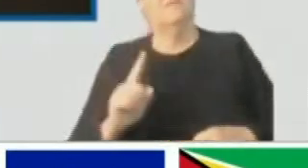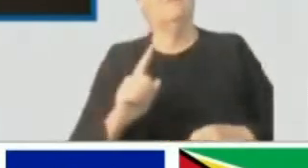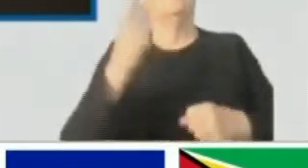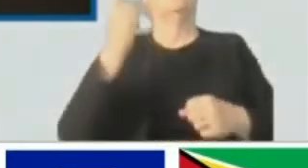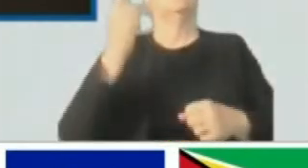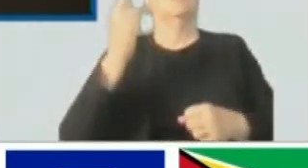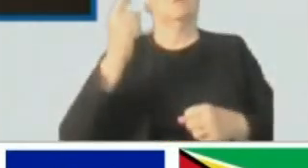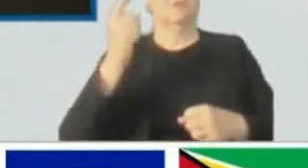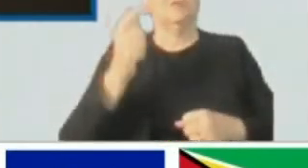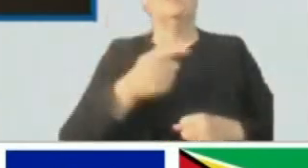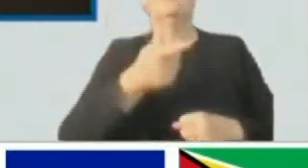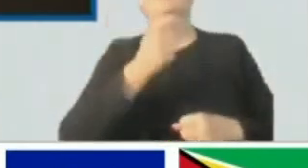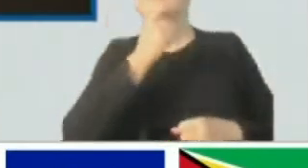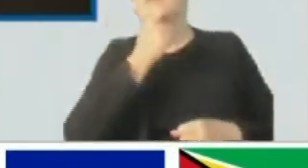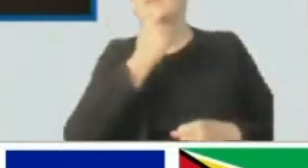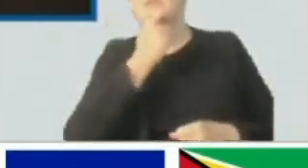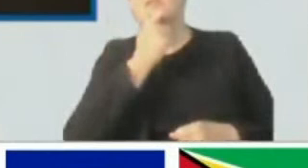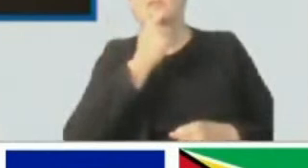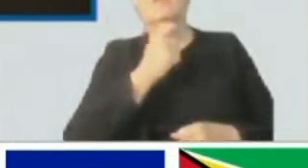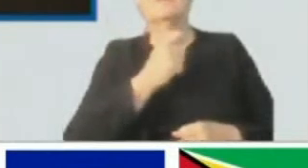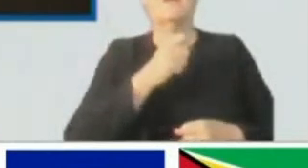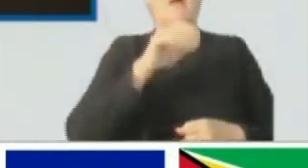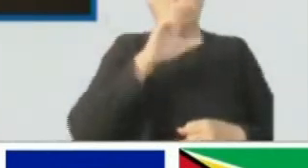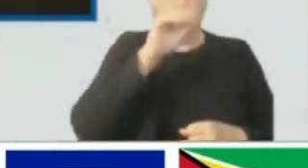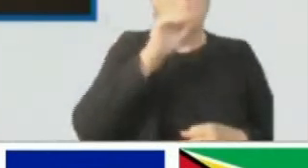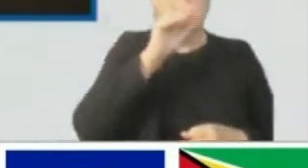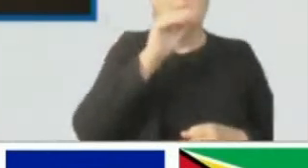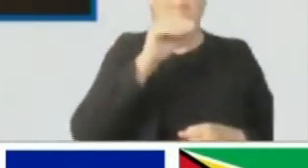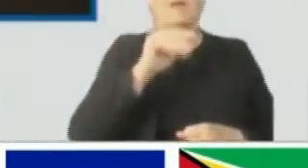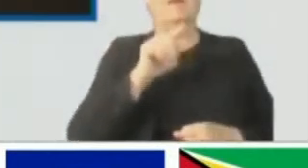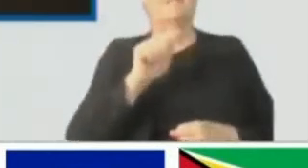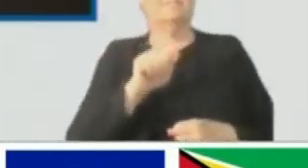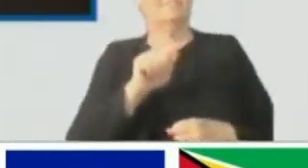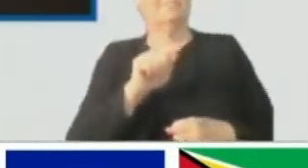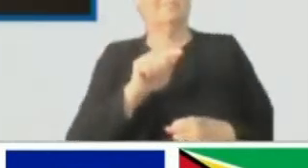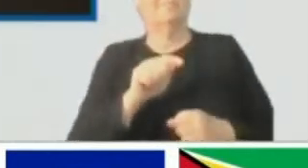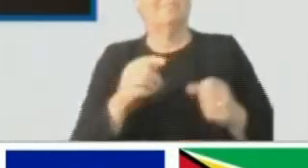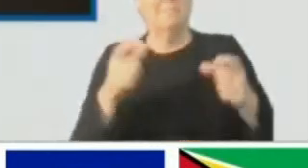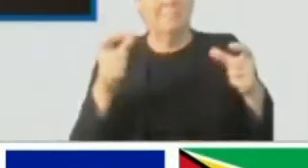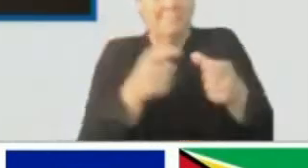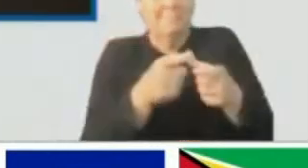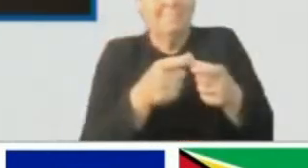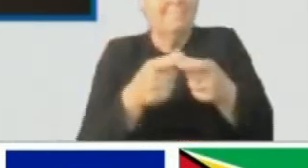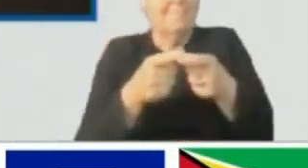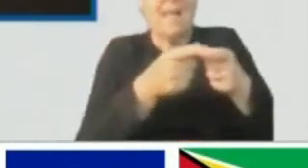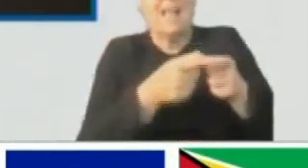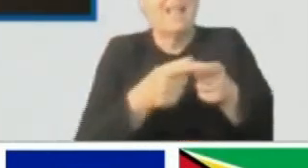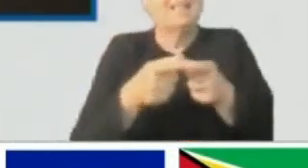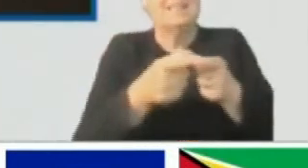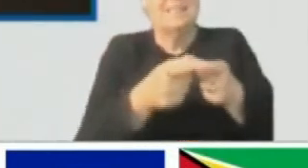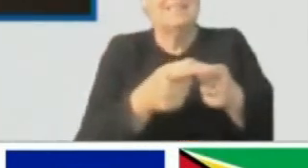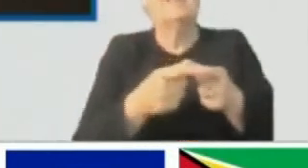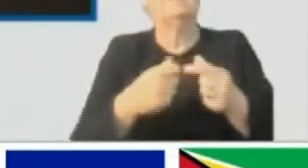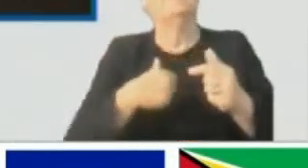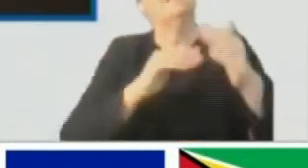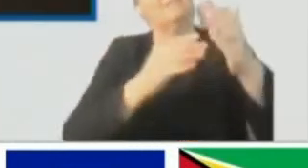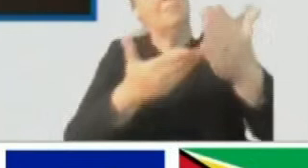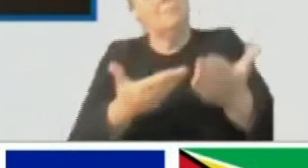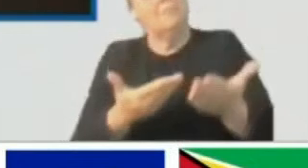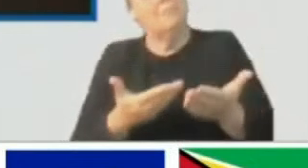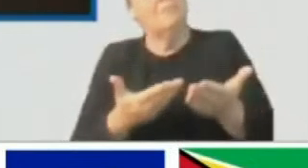island developing state to host this platform to encourage you to